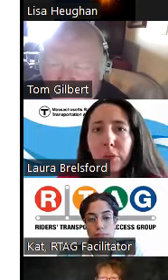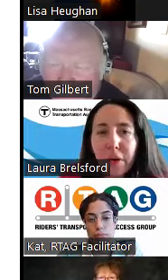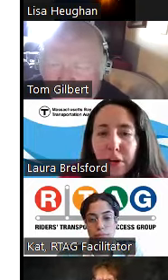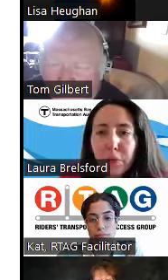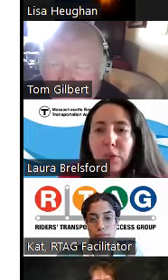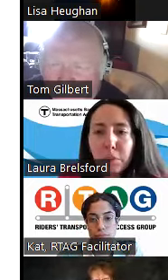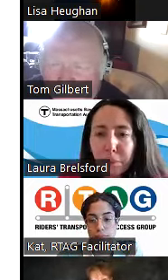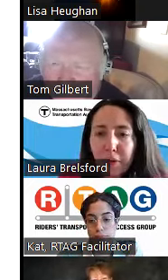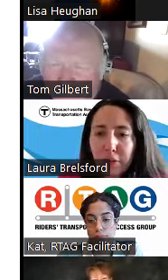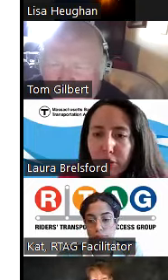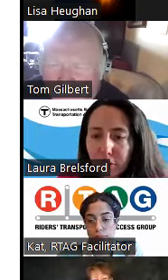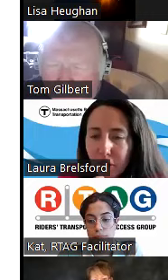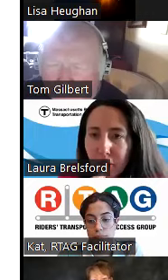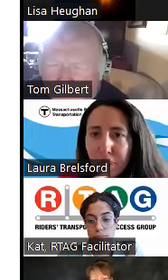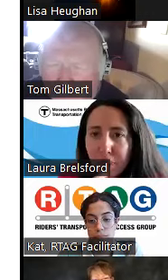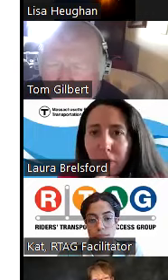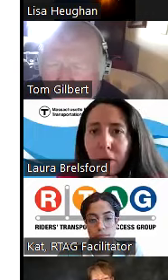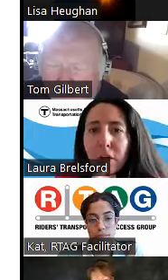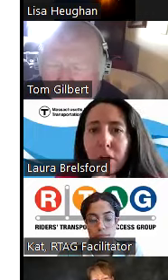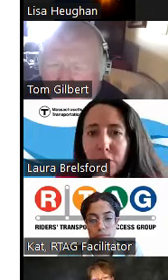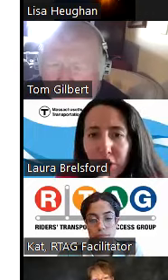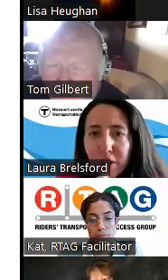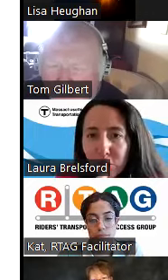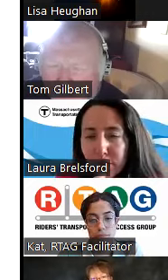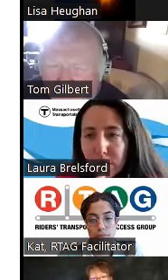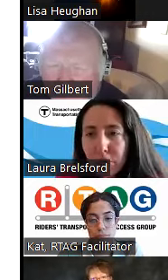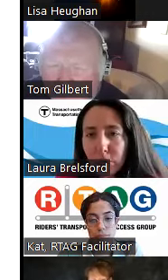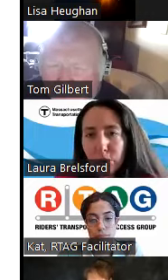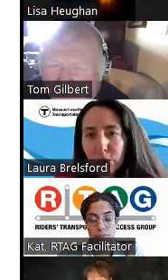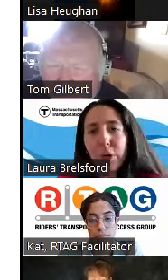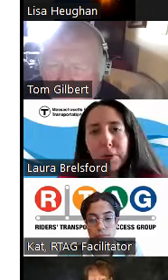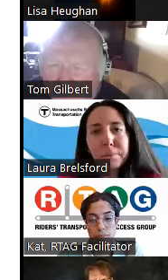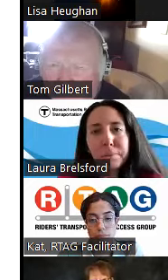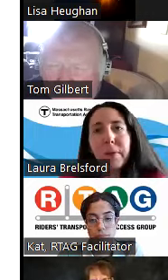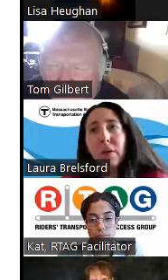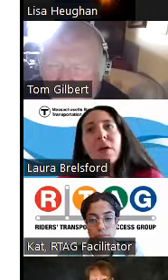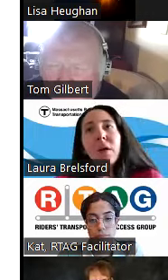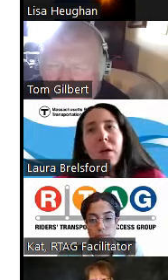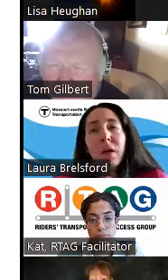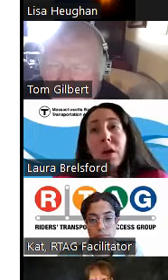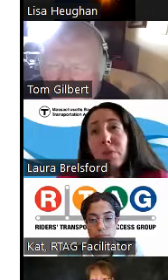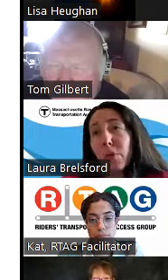partner with our municipal partners to try and address some of those more